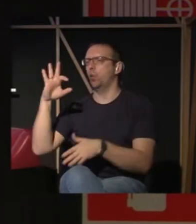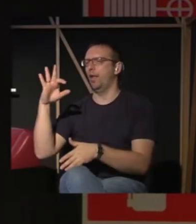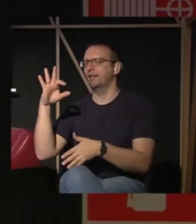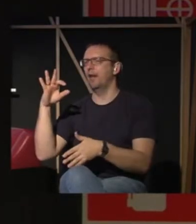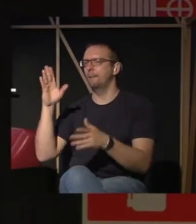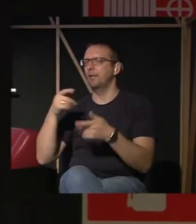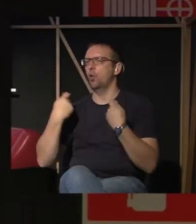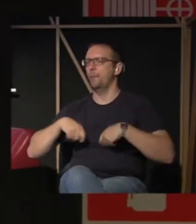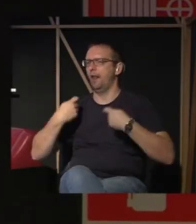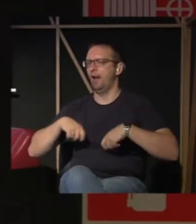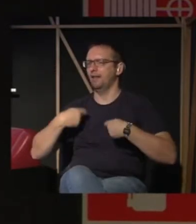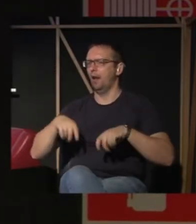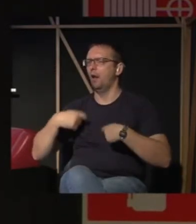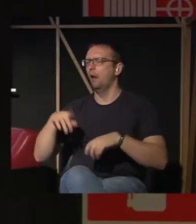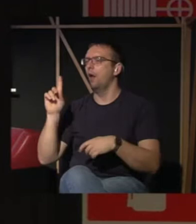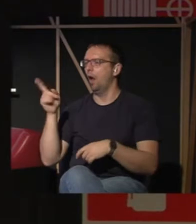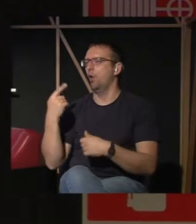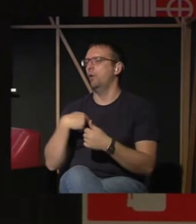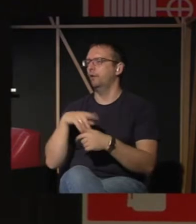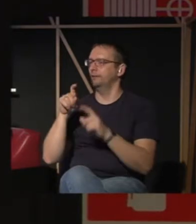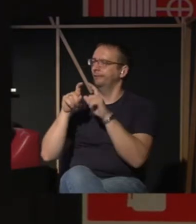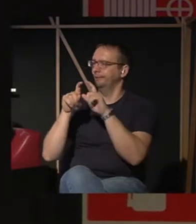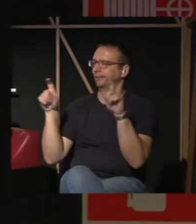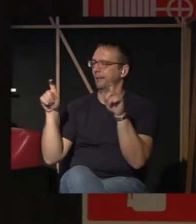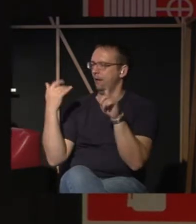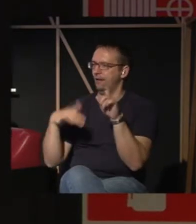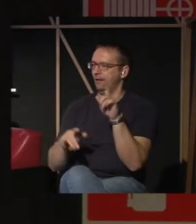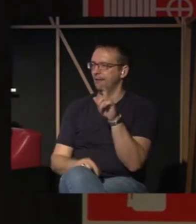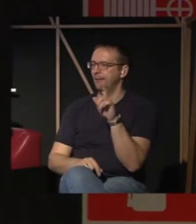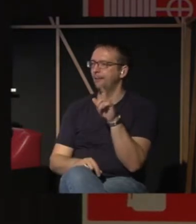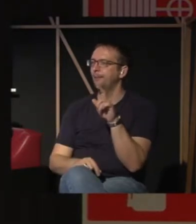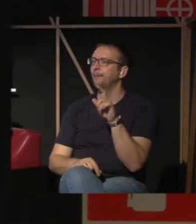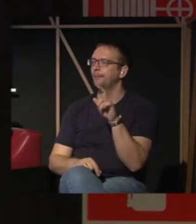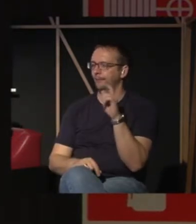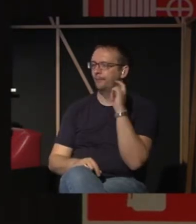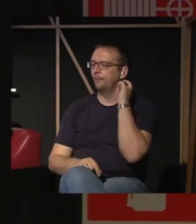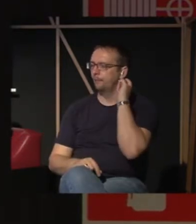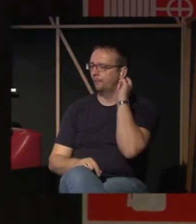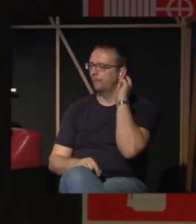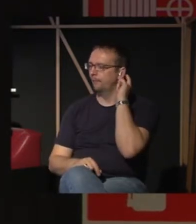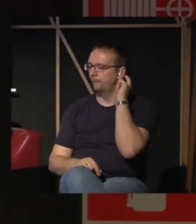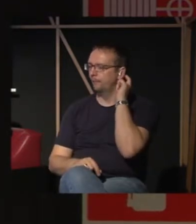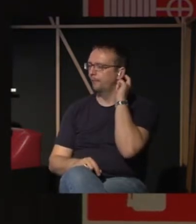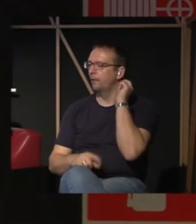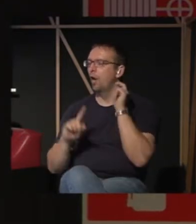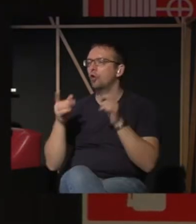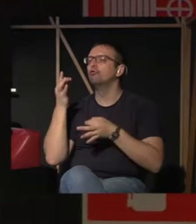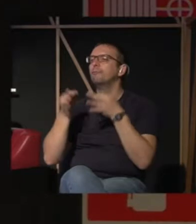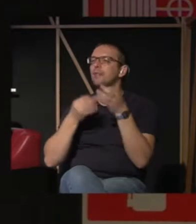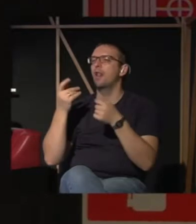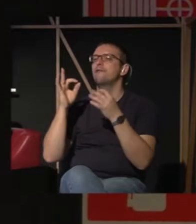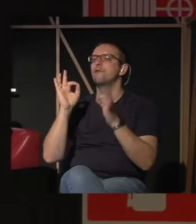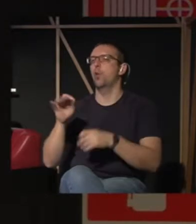concessions, and we had platforms at merchandise concessions. We tried to have low-level counters at the